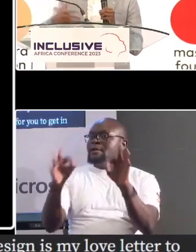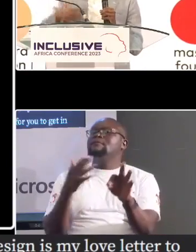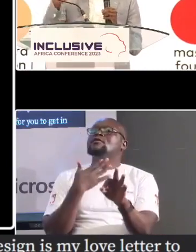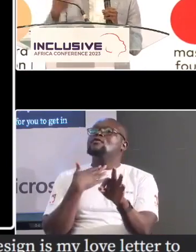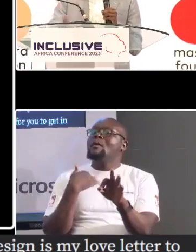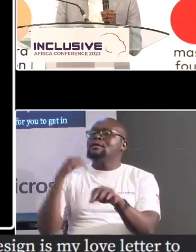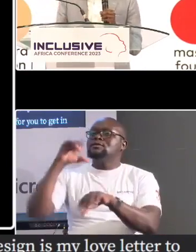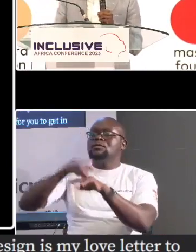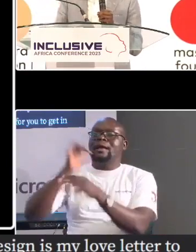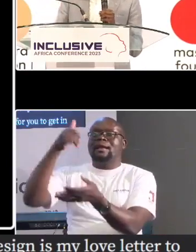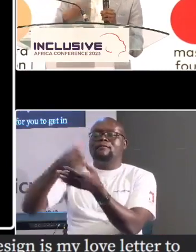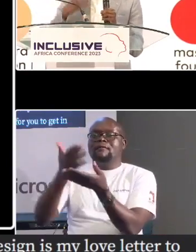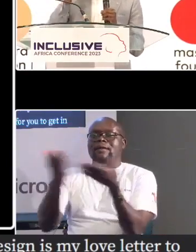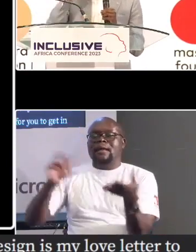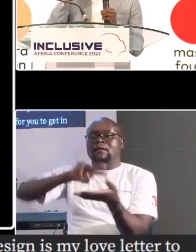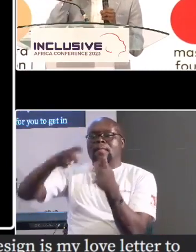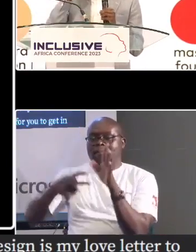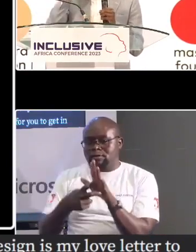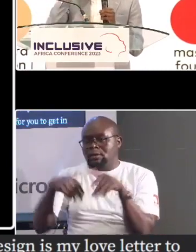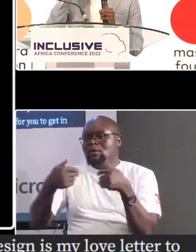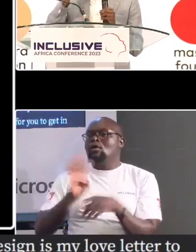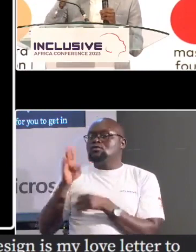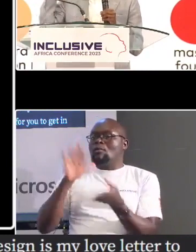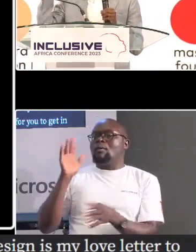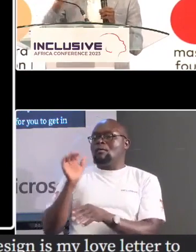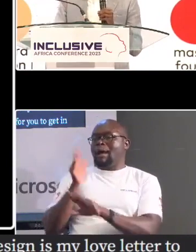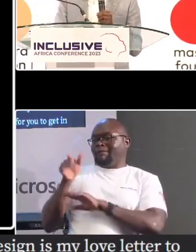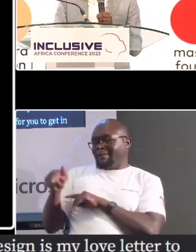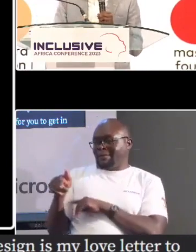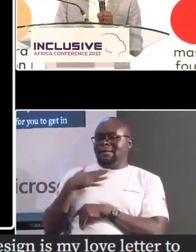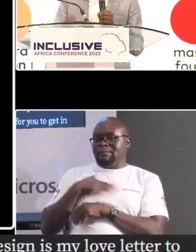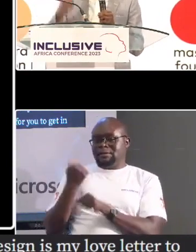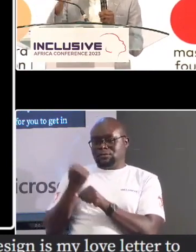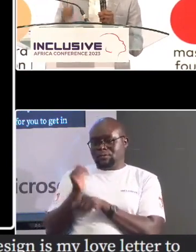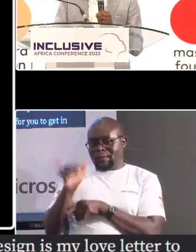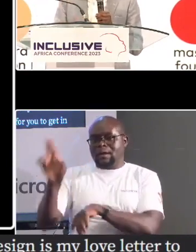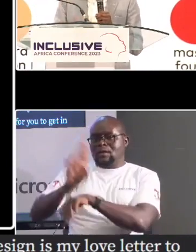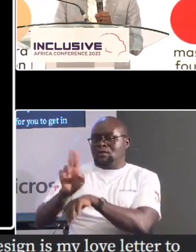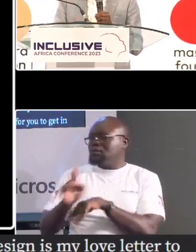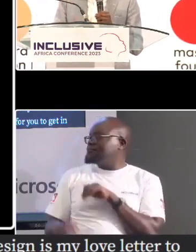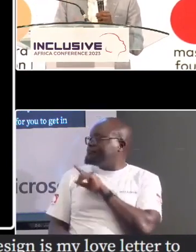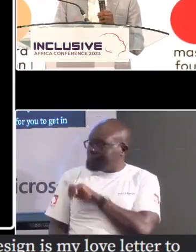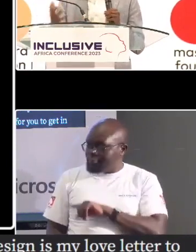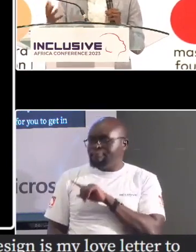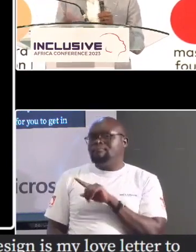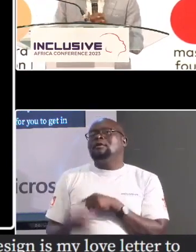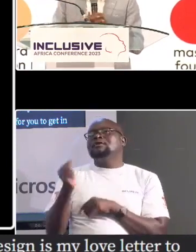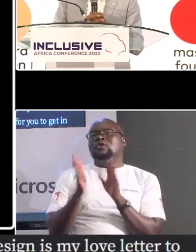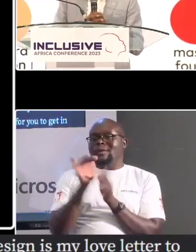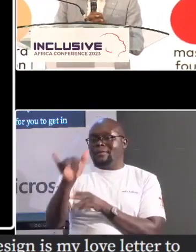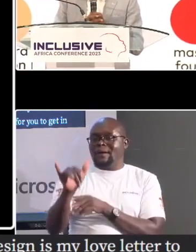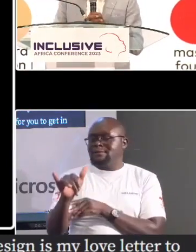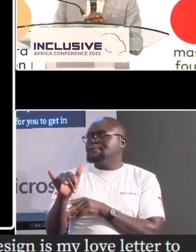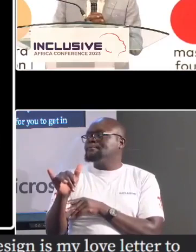if you wish to get involved in any of the projects or talk further on this, please do use the QR codes. So with that, I'll